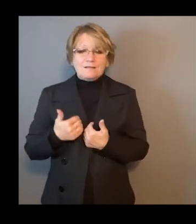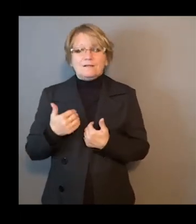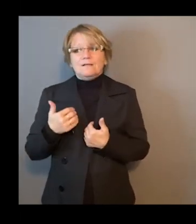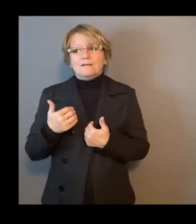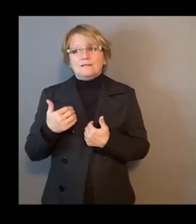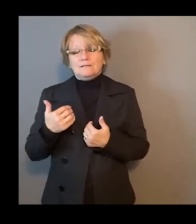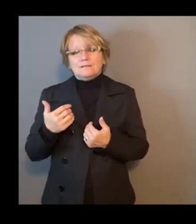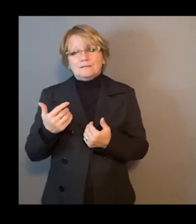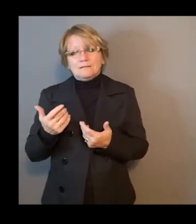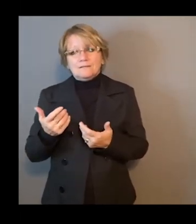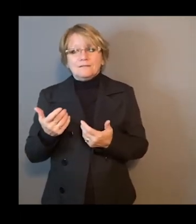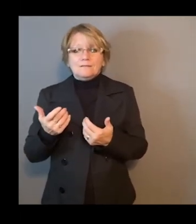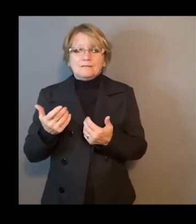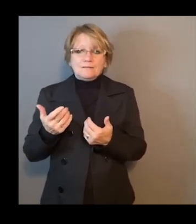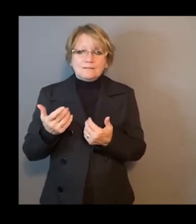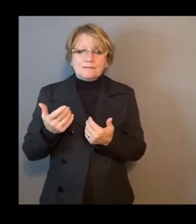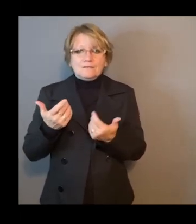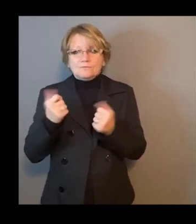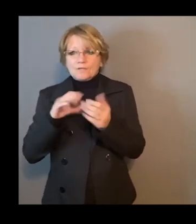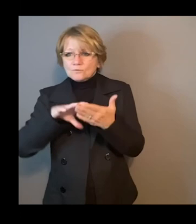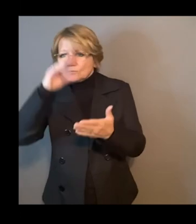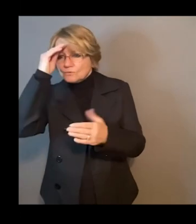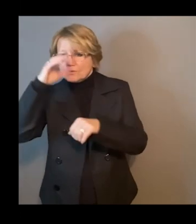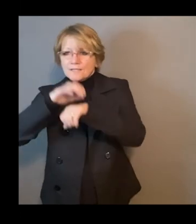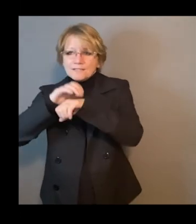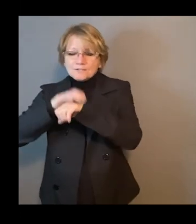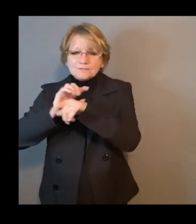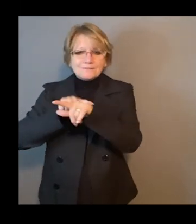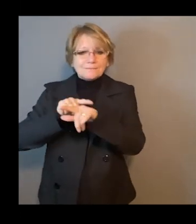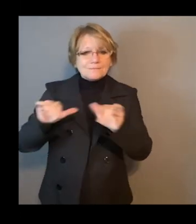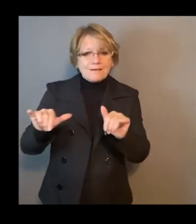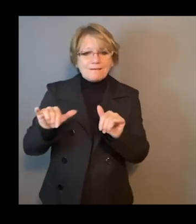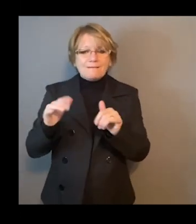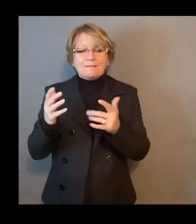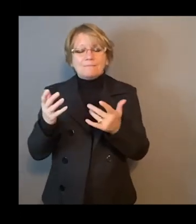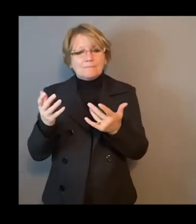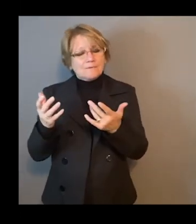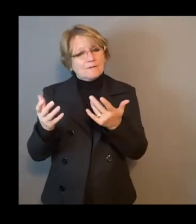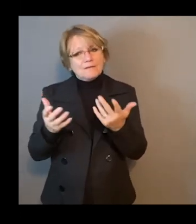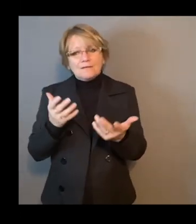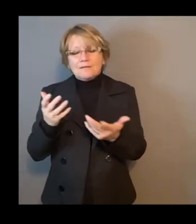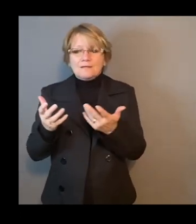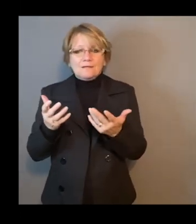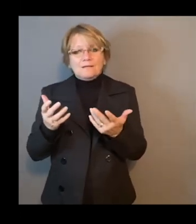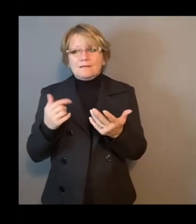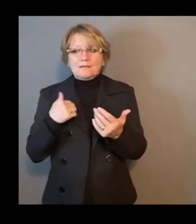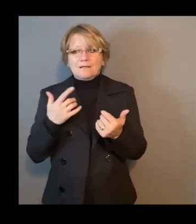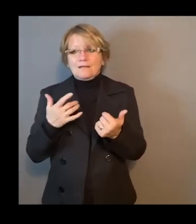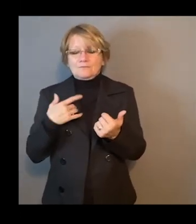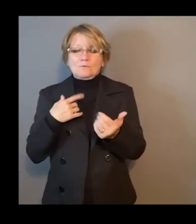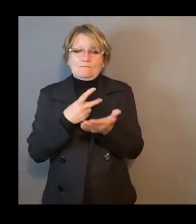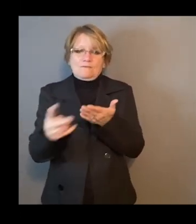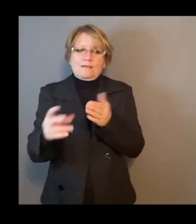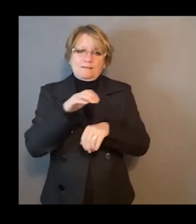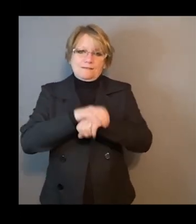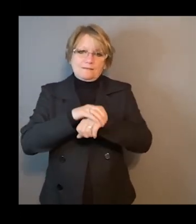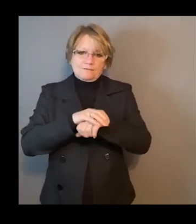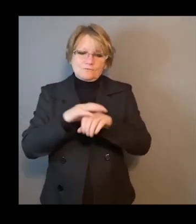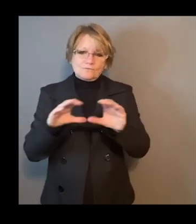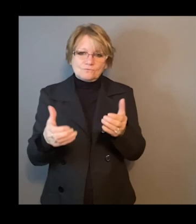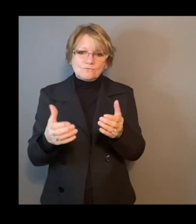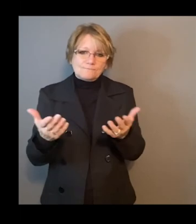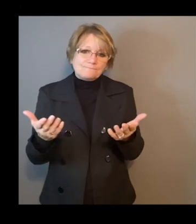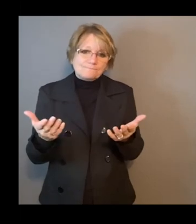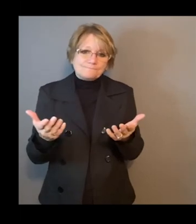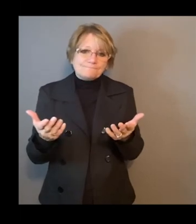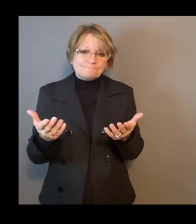and also filling in, and the English language not being my first language as well. And that's ended up happening. I ended up failing the English class, right?